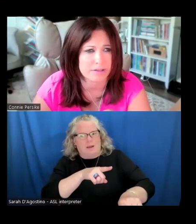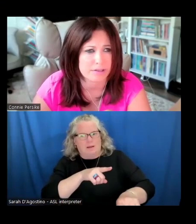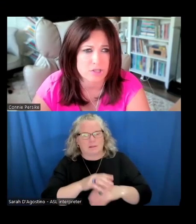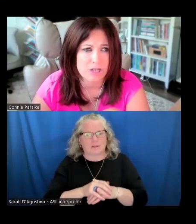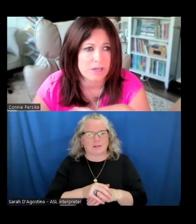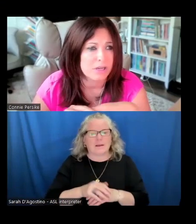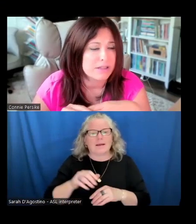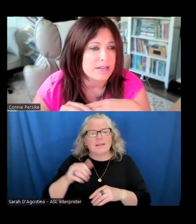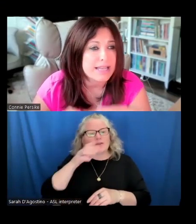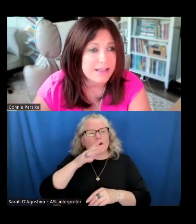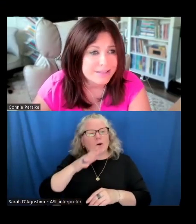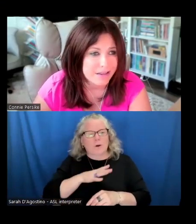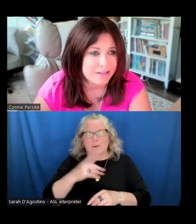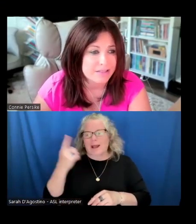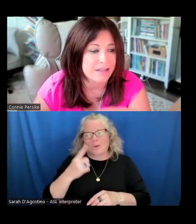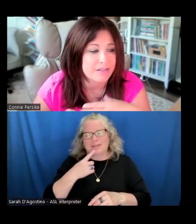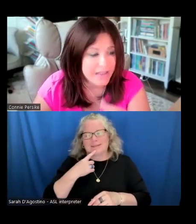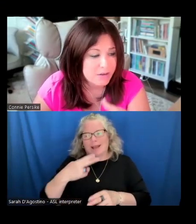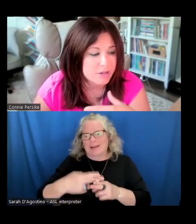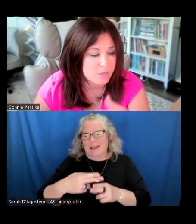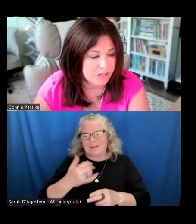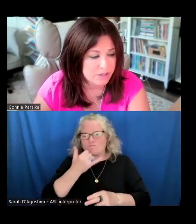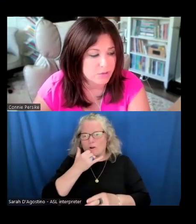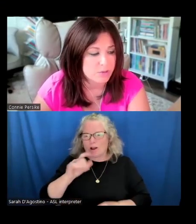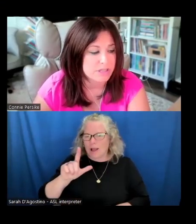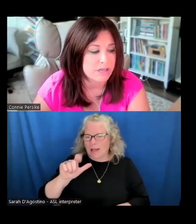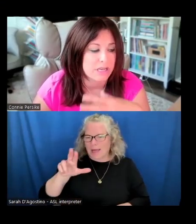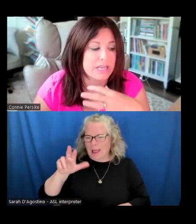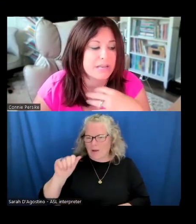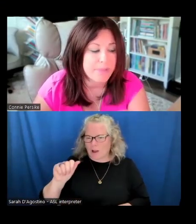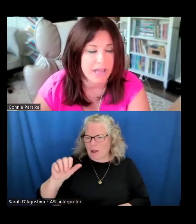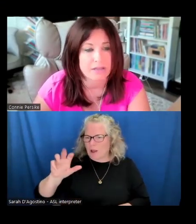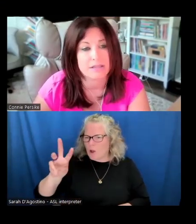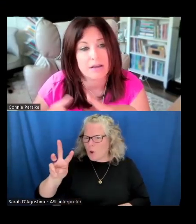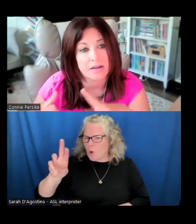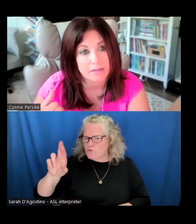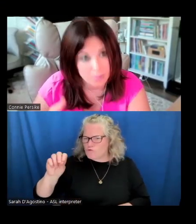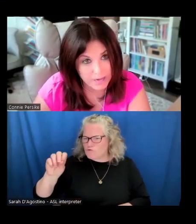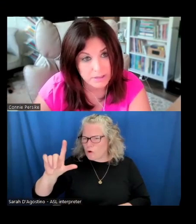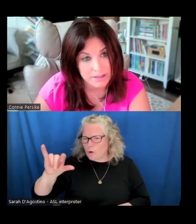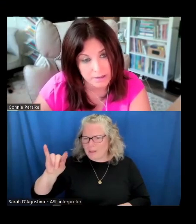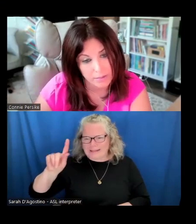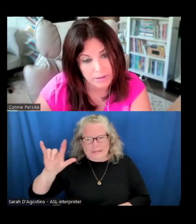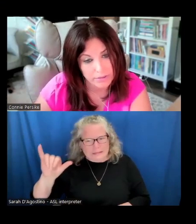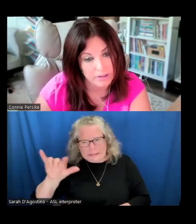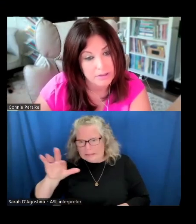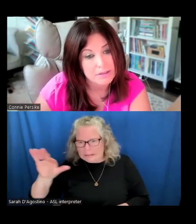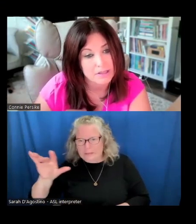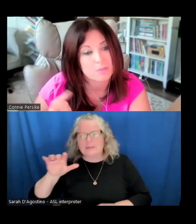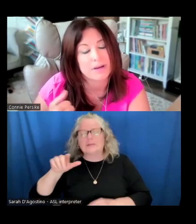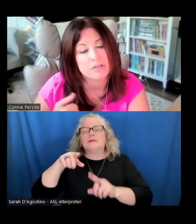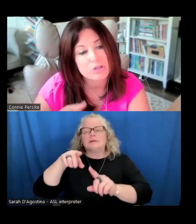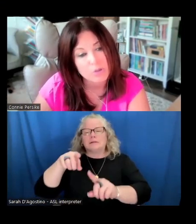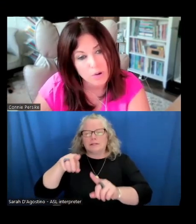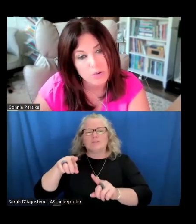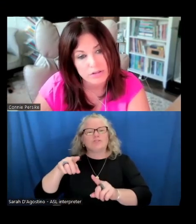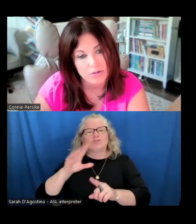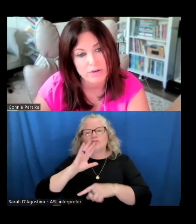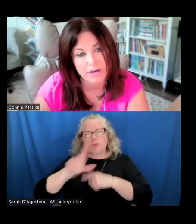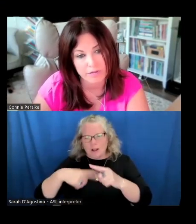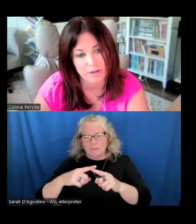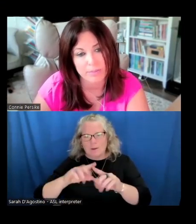of research that tells us the language we use impacts the way we think about things. That's why I'm